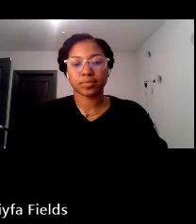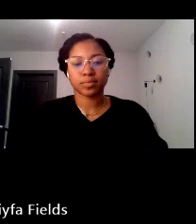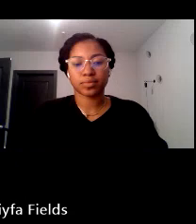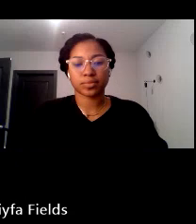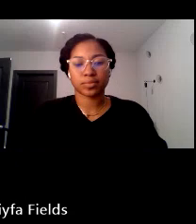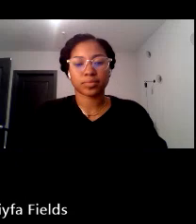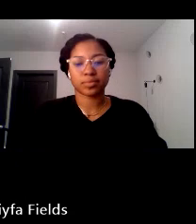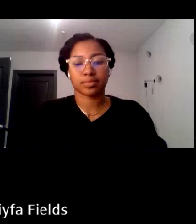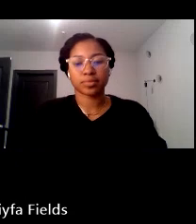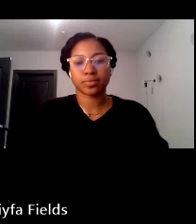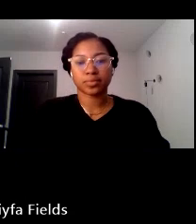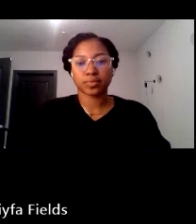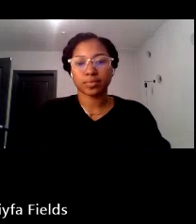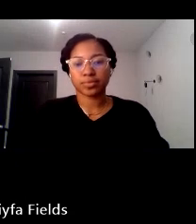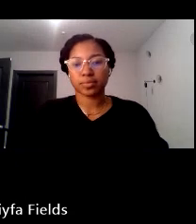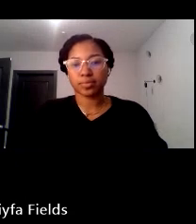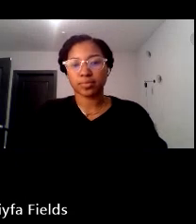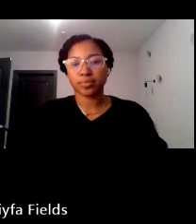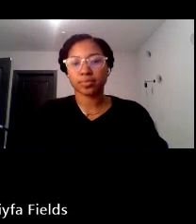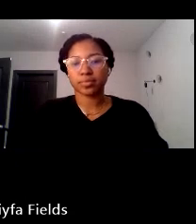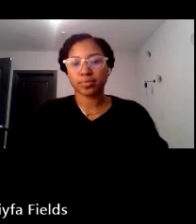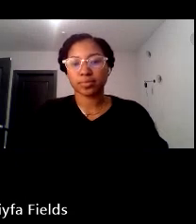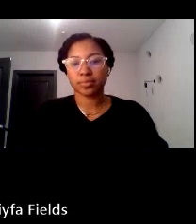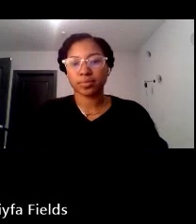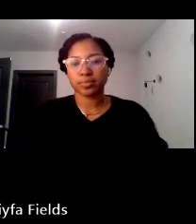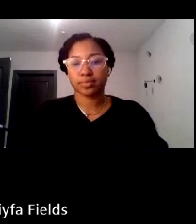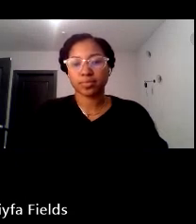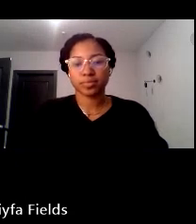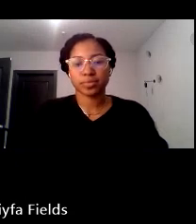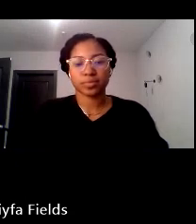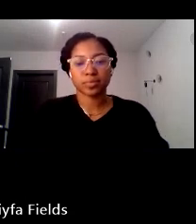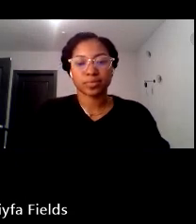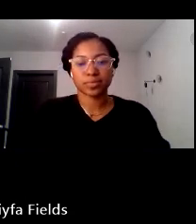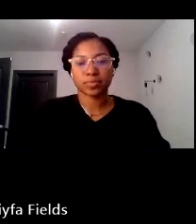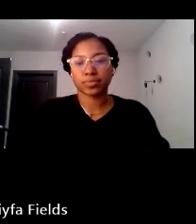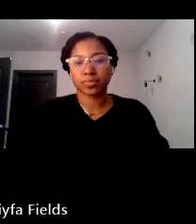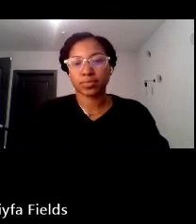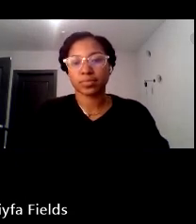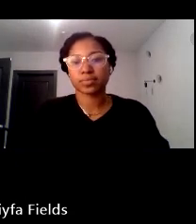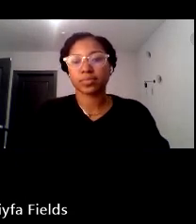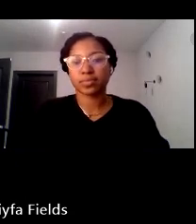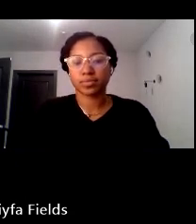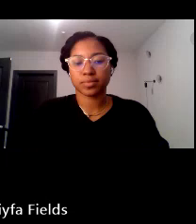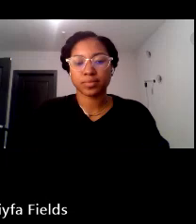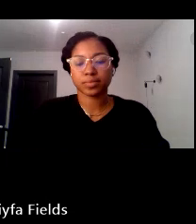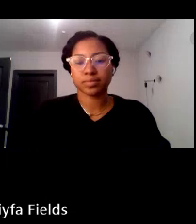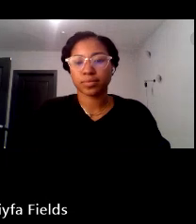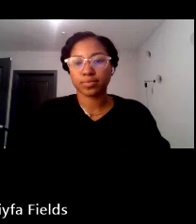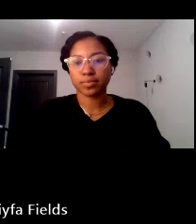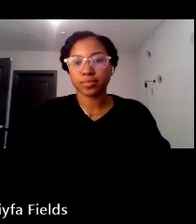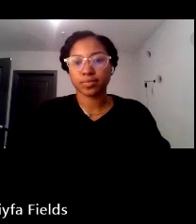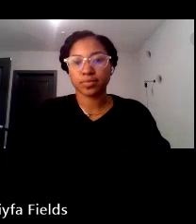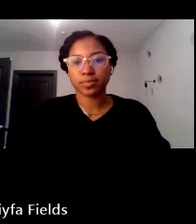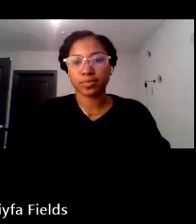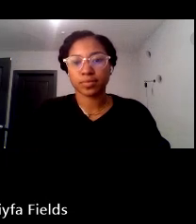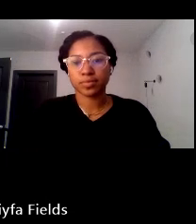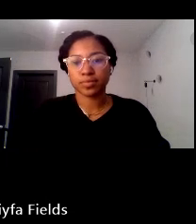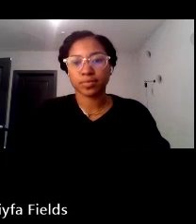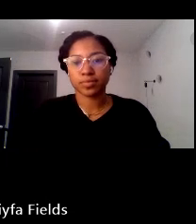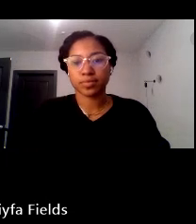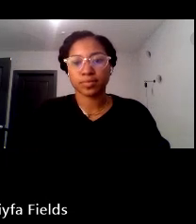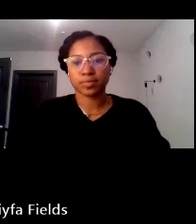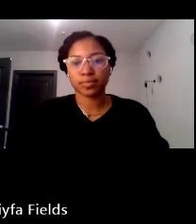it's username and password that you have to create to complete this training. So it's similar to the NSCHC,